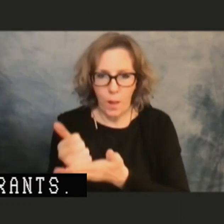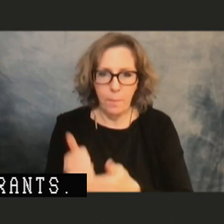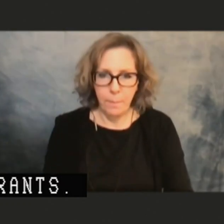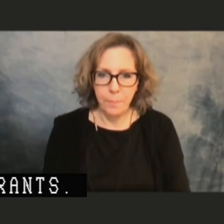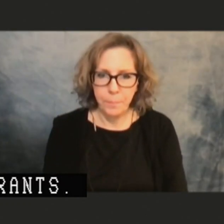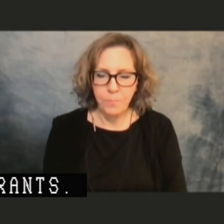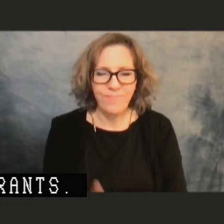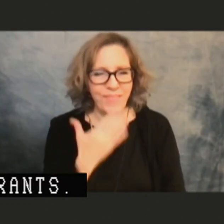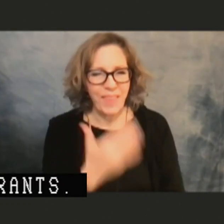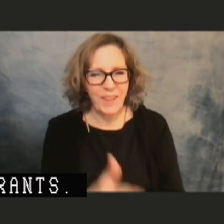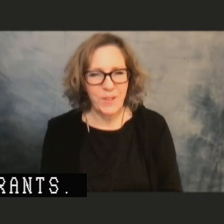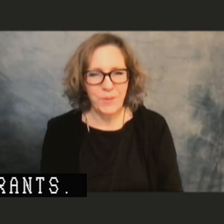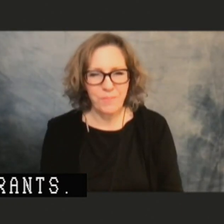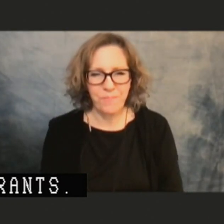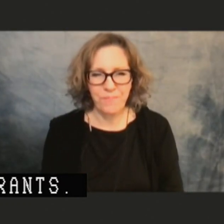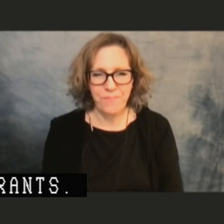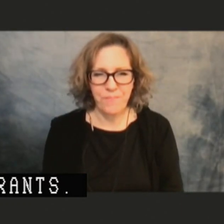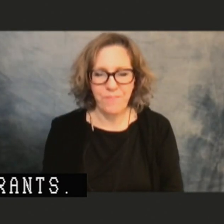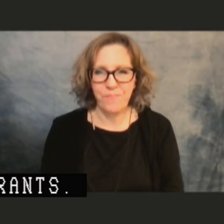welcome.